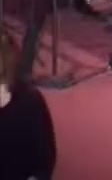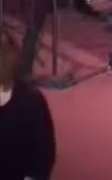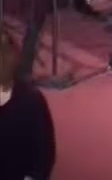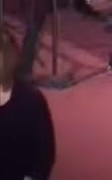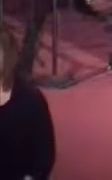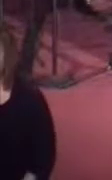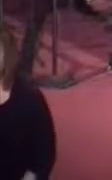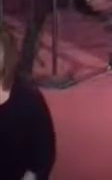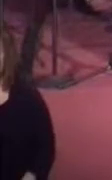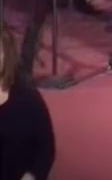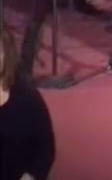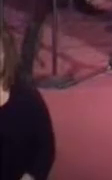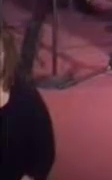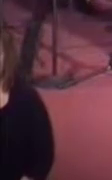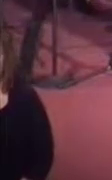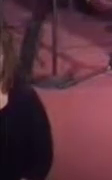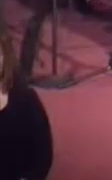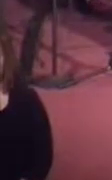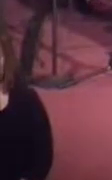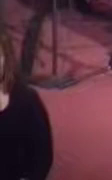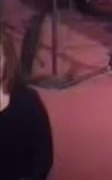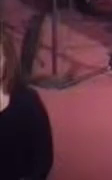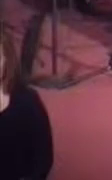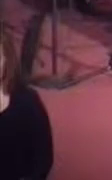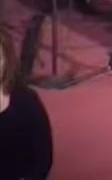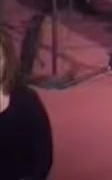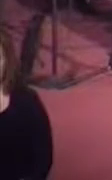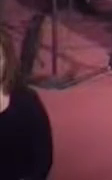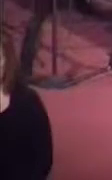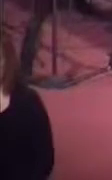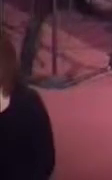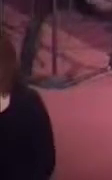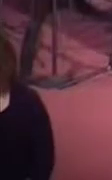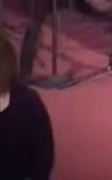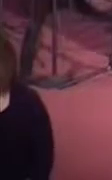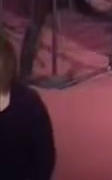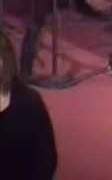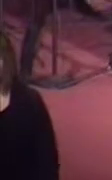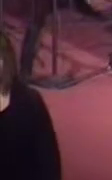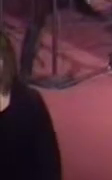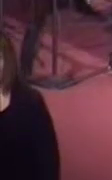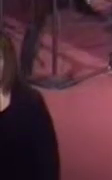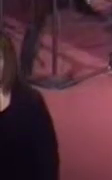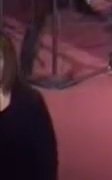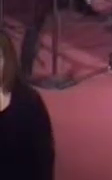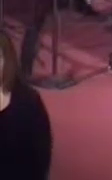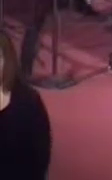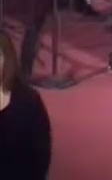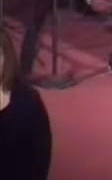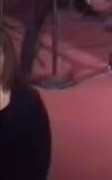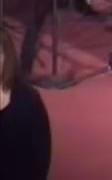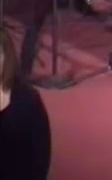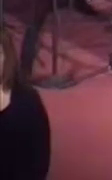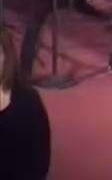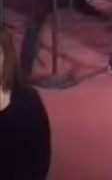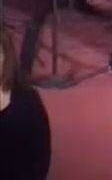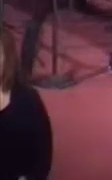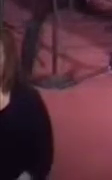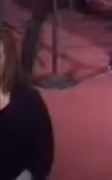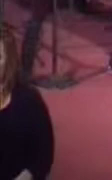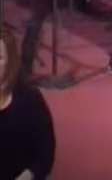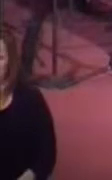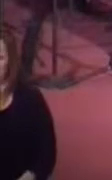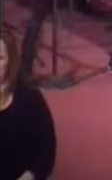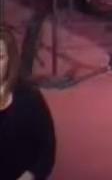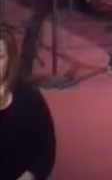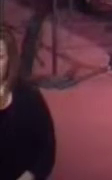Then the king said to Daniel, Daniel, your God whom you serve continually rescue you. This isn't a slander, right?